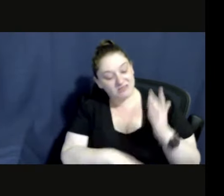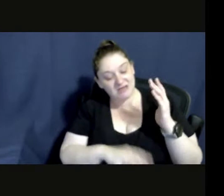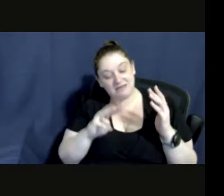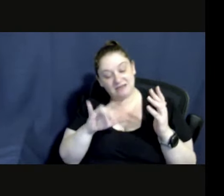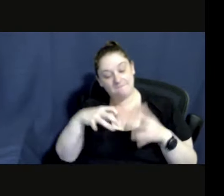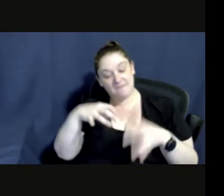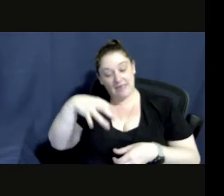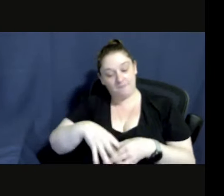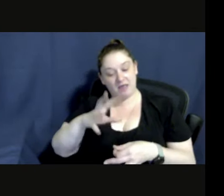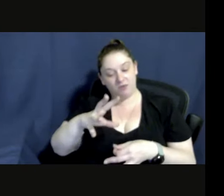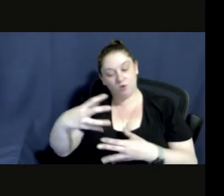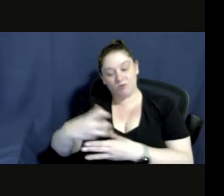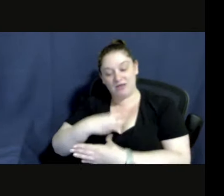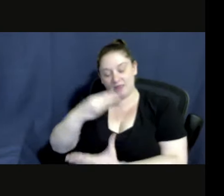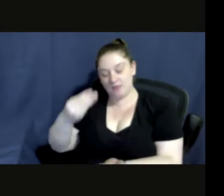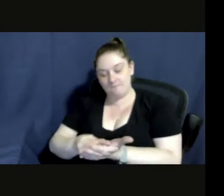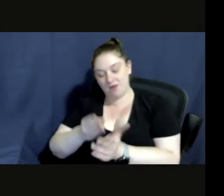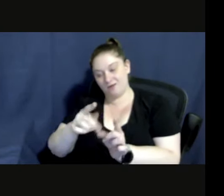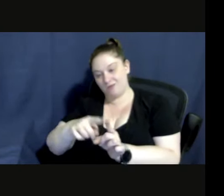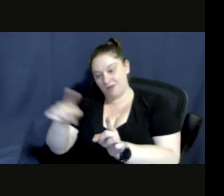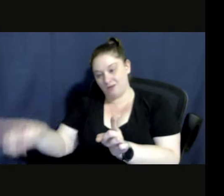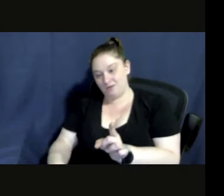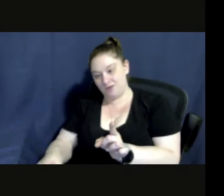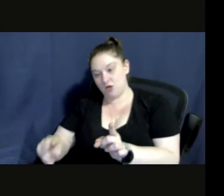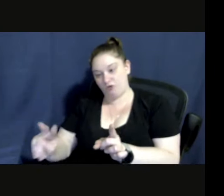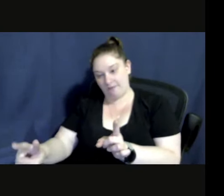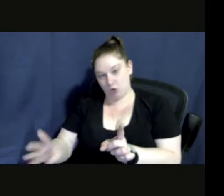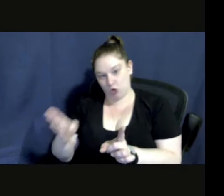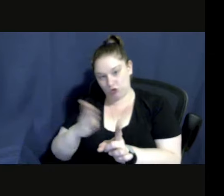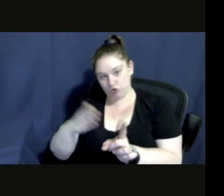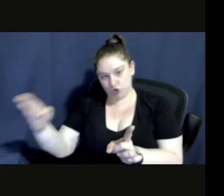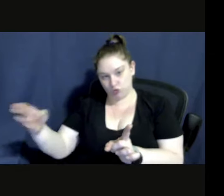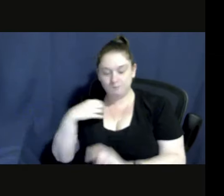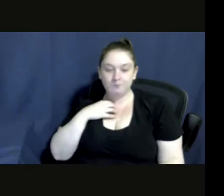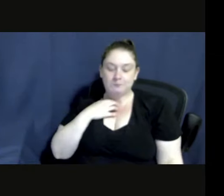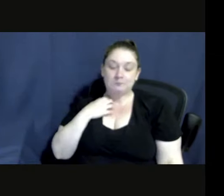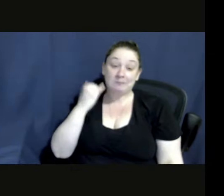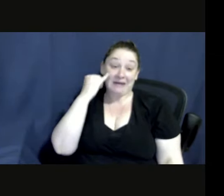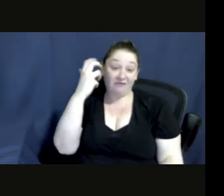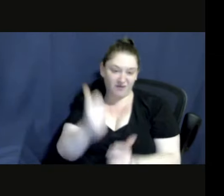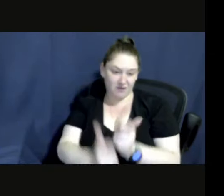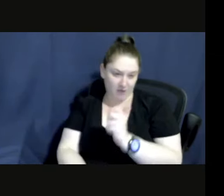we'd receive the funding the following November, if it passed.